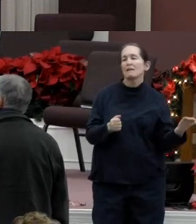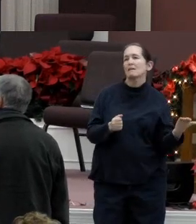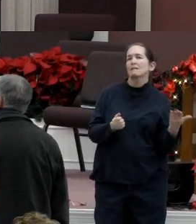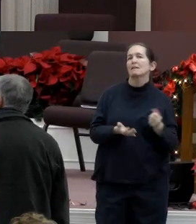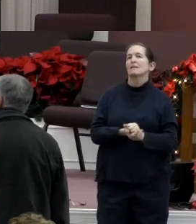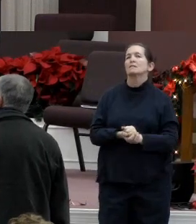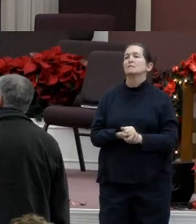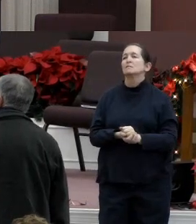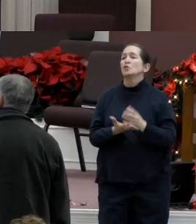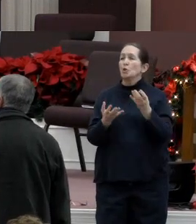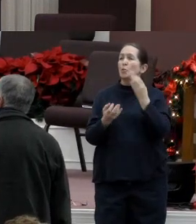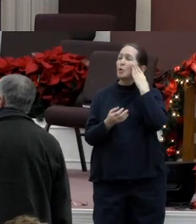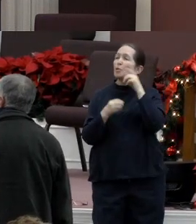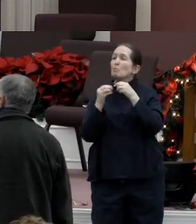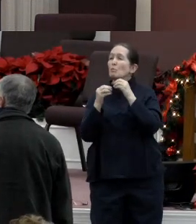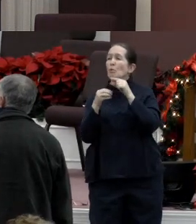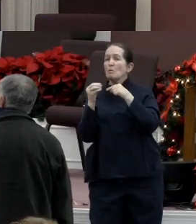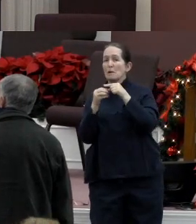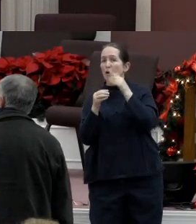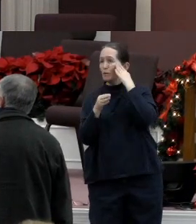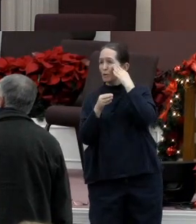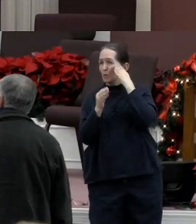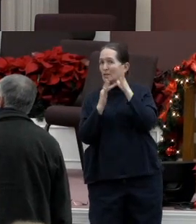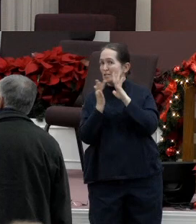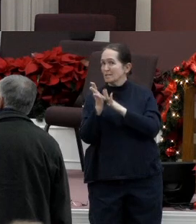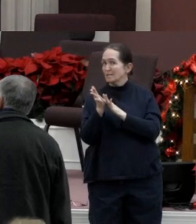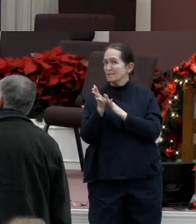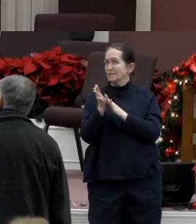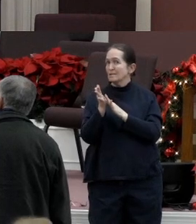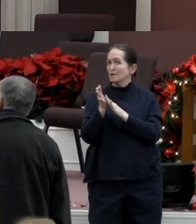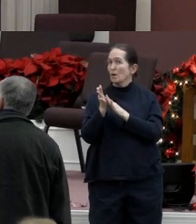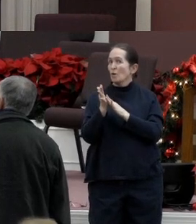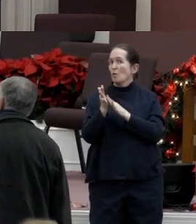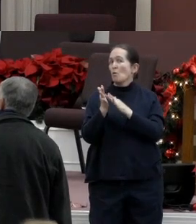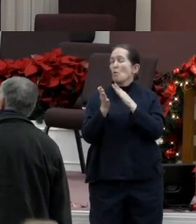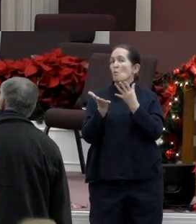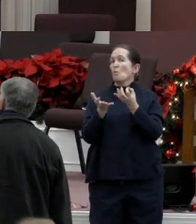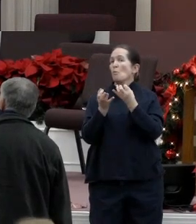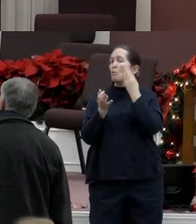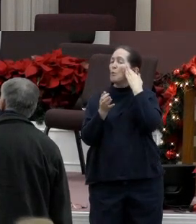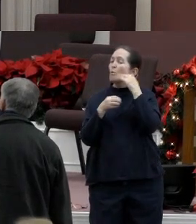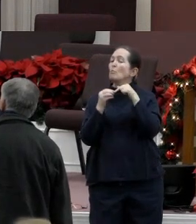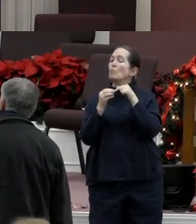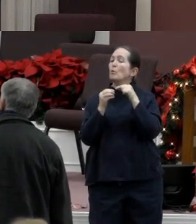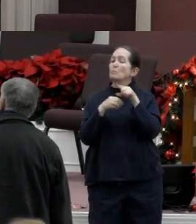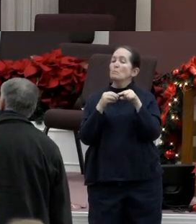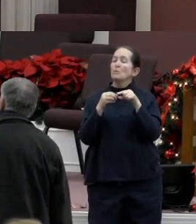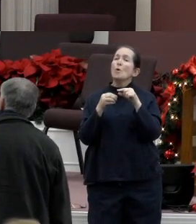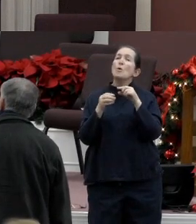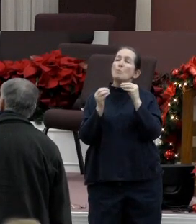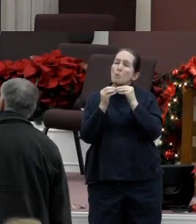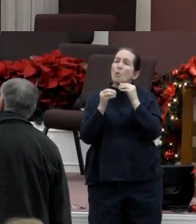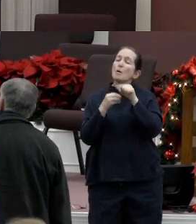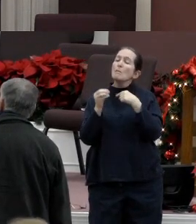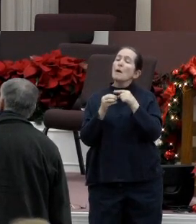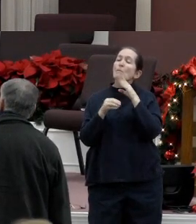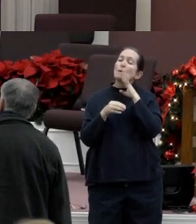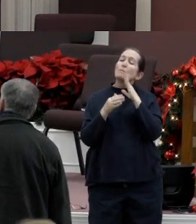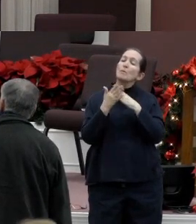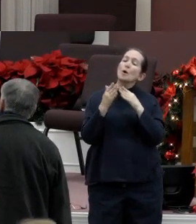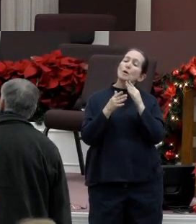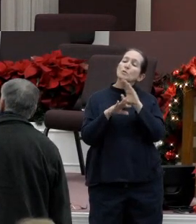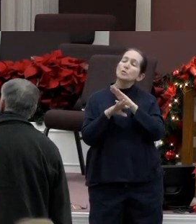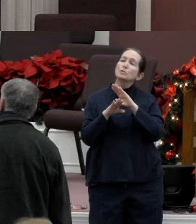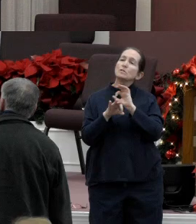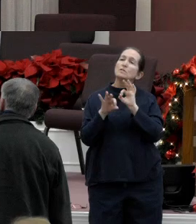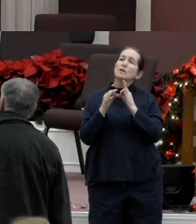If you want to know more about knowing Jesus, if you want to know more about being a part of this church family, if you want to know more